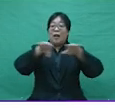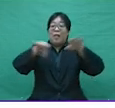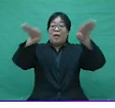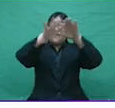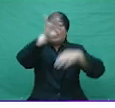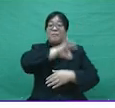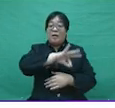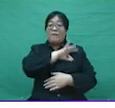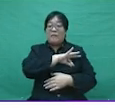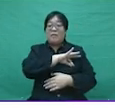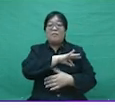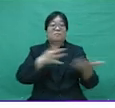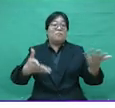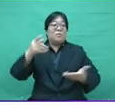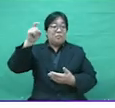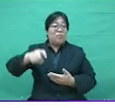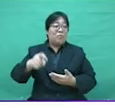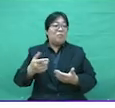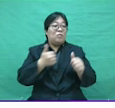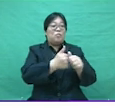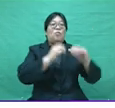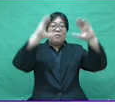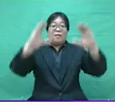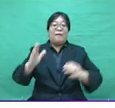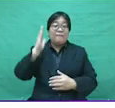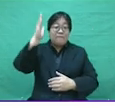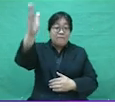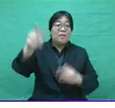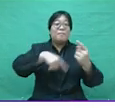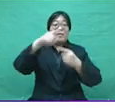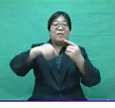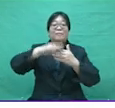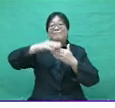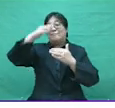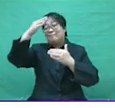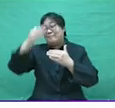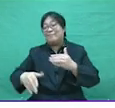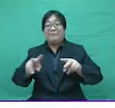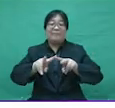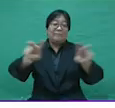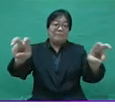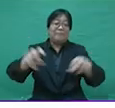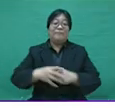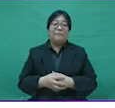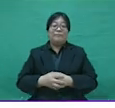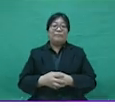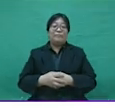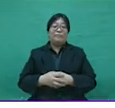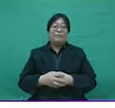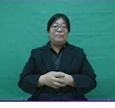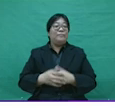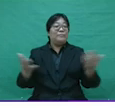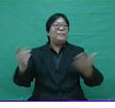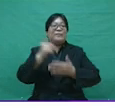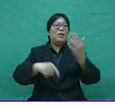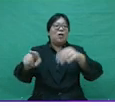level of benefits need to be that way in the future when the pandemic comes hopefully to an end. So